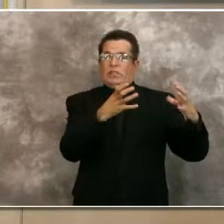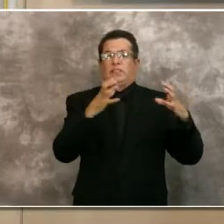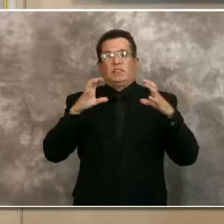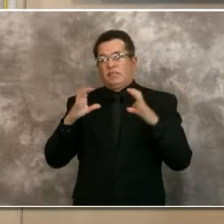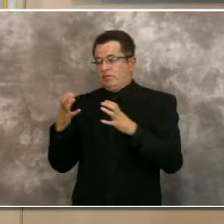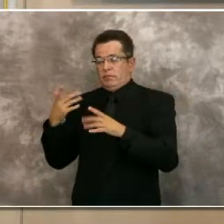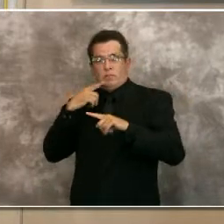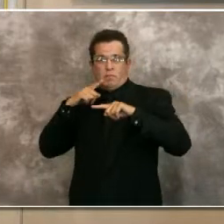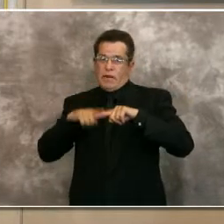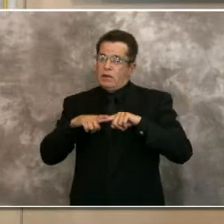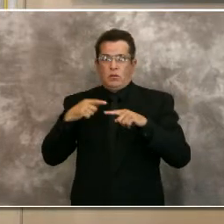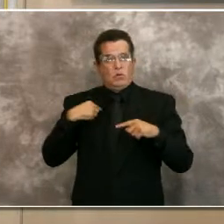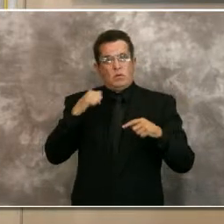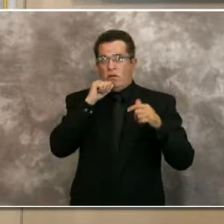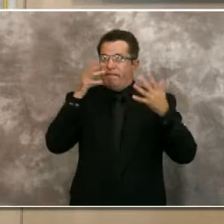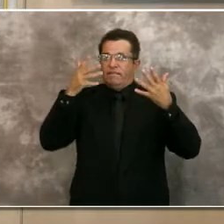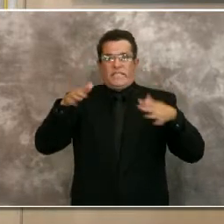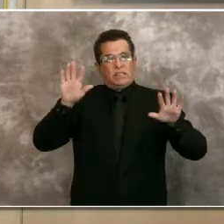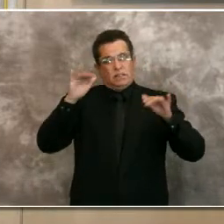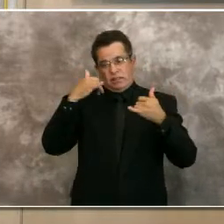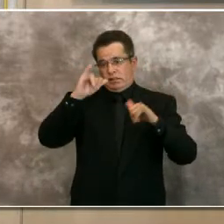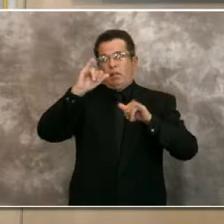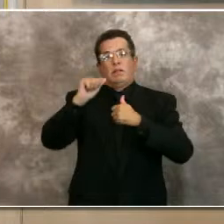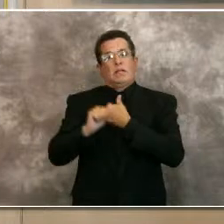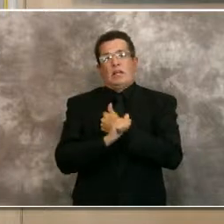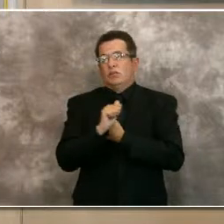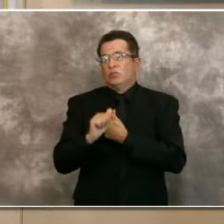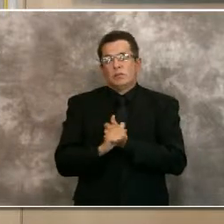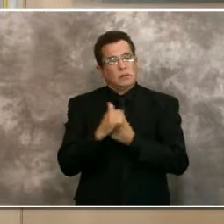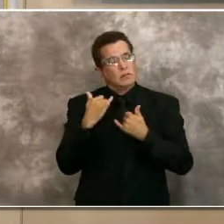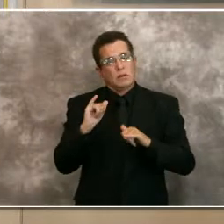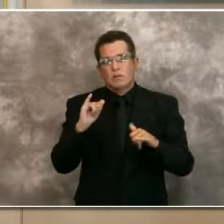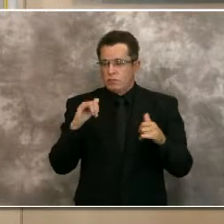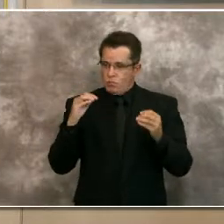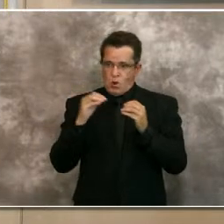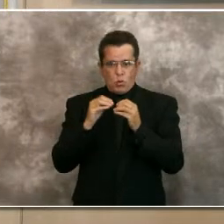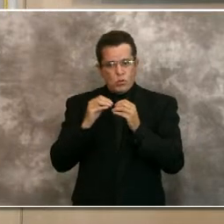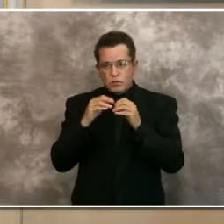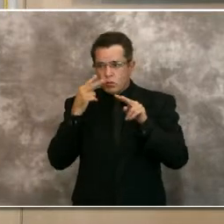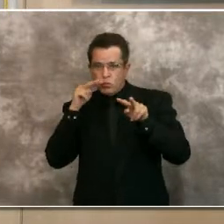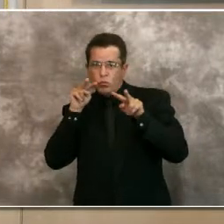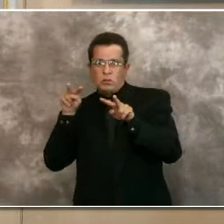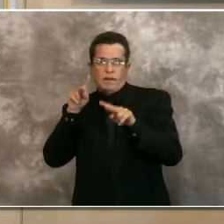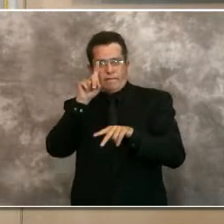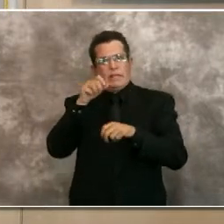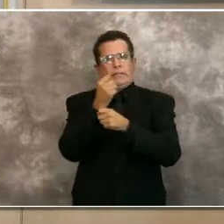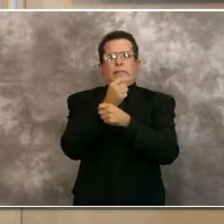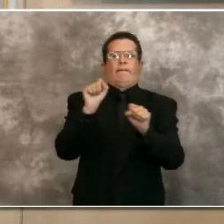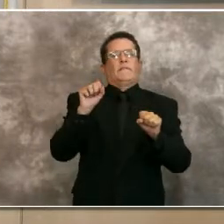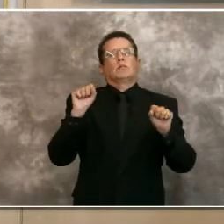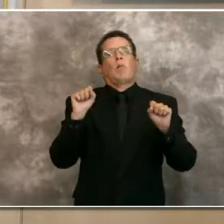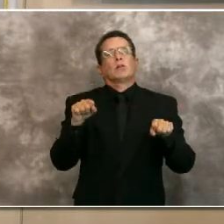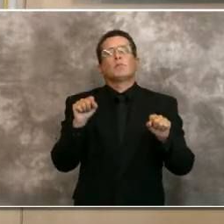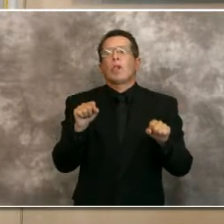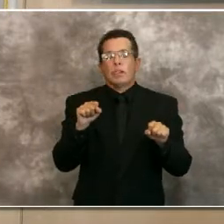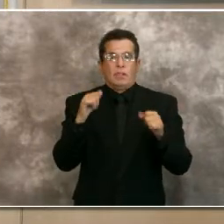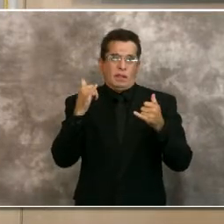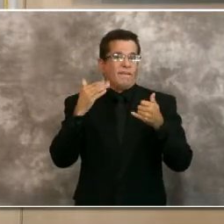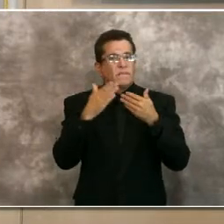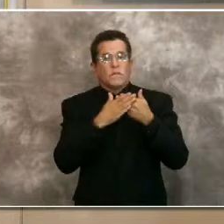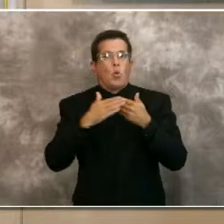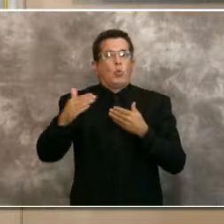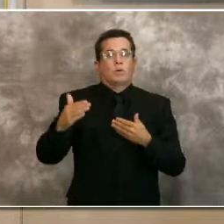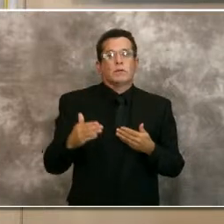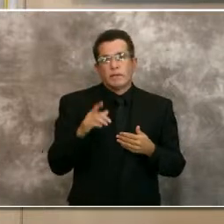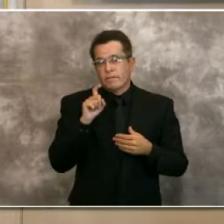not out of this crisis yet. We still have a long ways to go, and we need everyone to be as safe as possible as we go forward. This